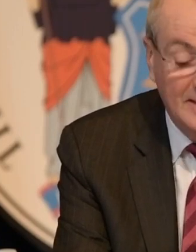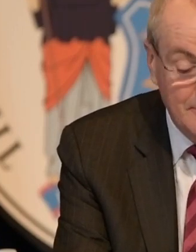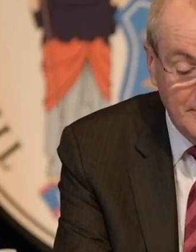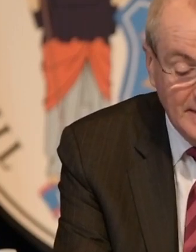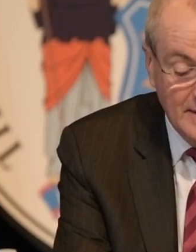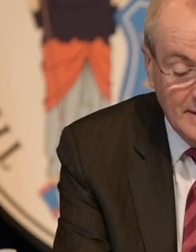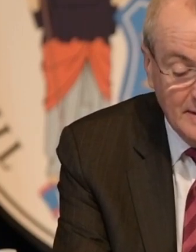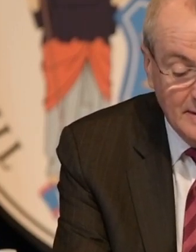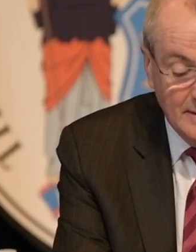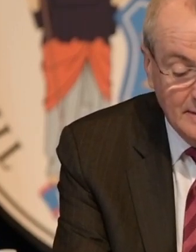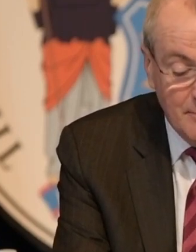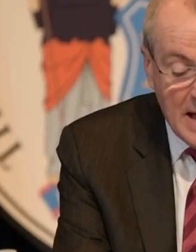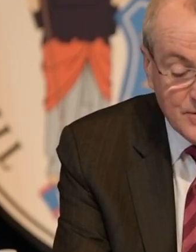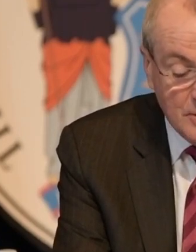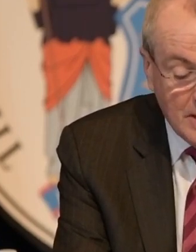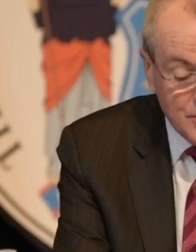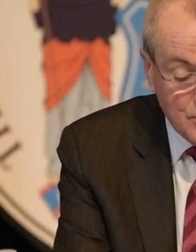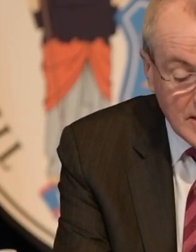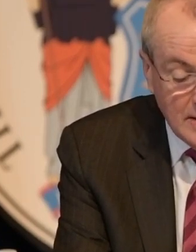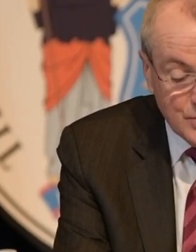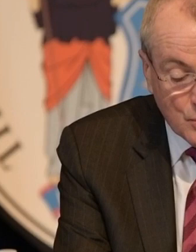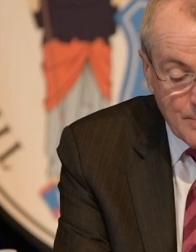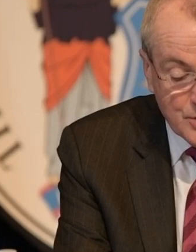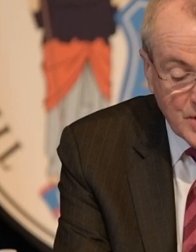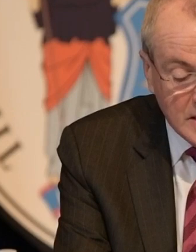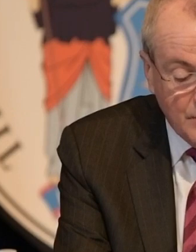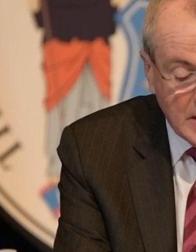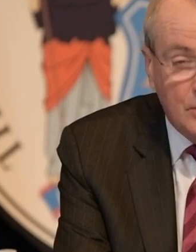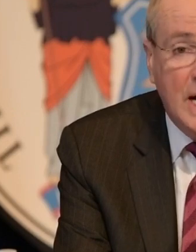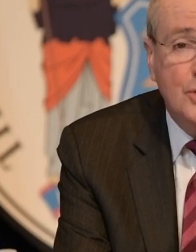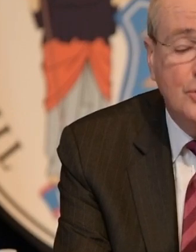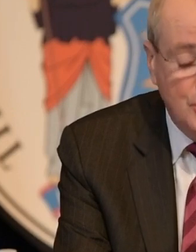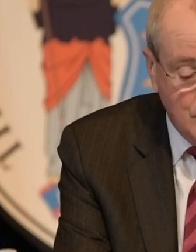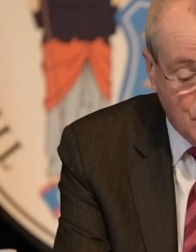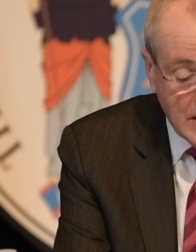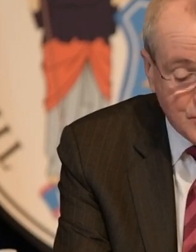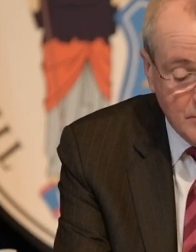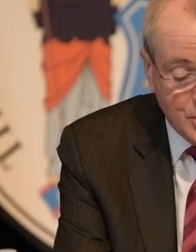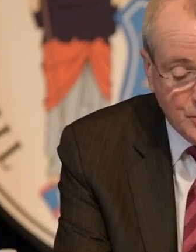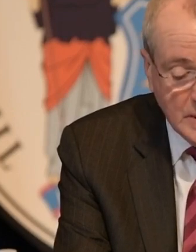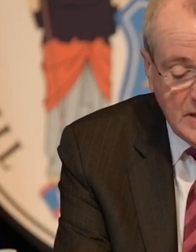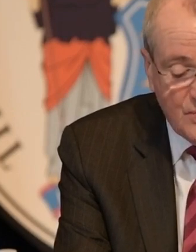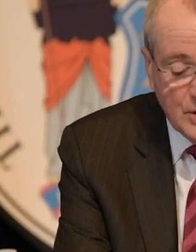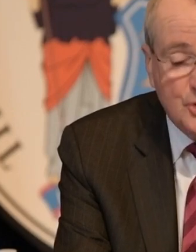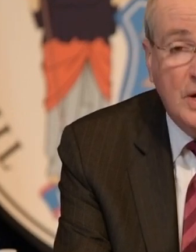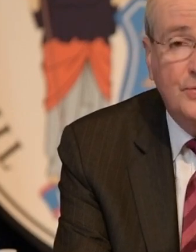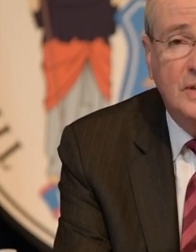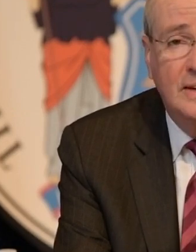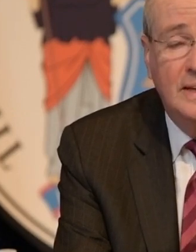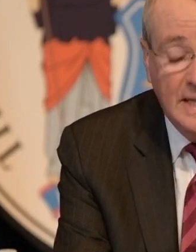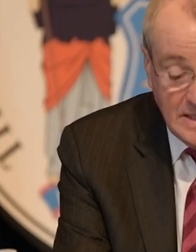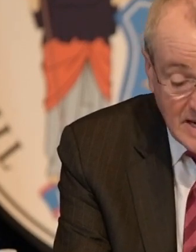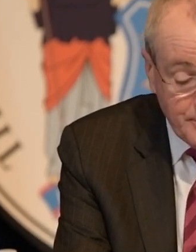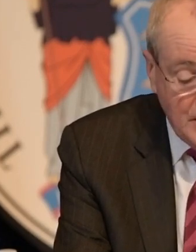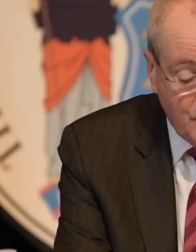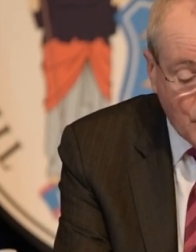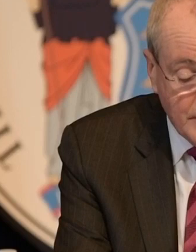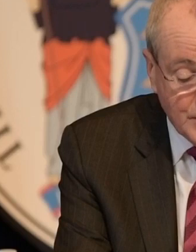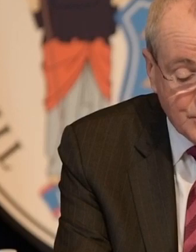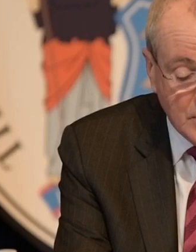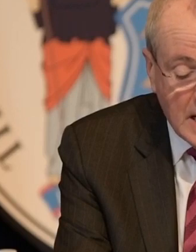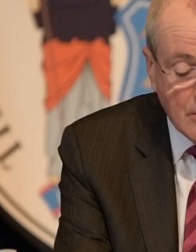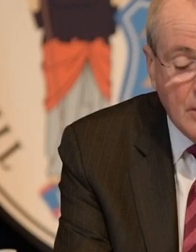County. Ambassador Mansoure was a representative of the International Human Rights Commission Relief Fund Trust and Deputy